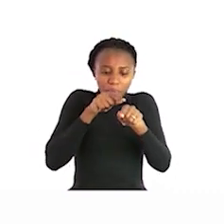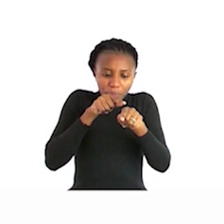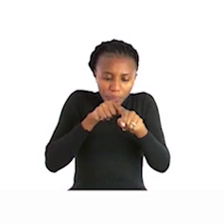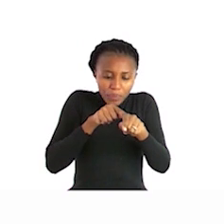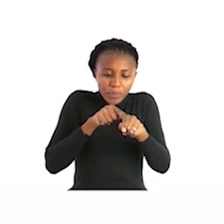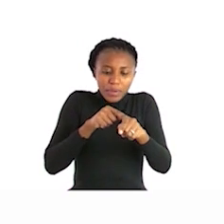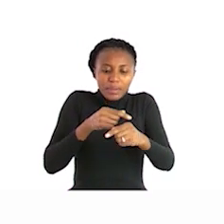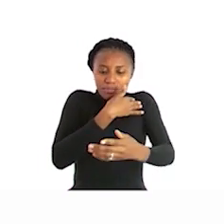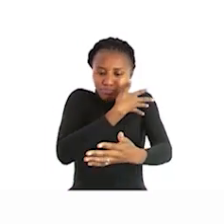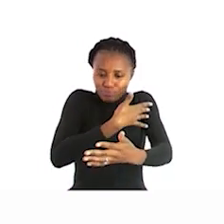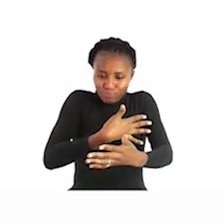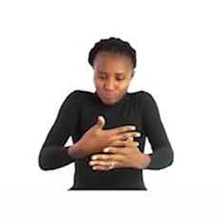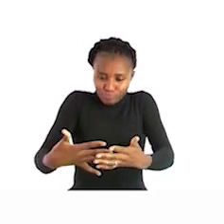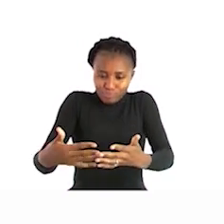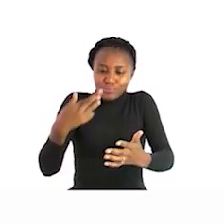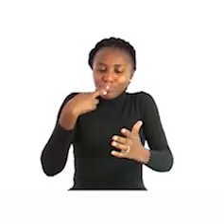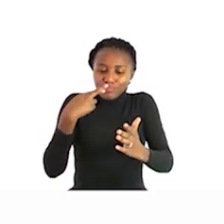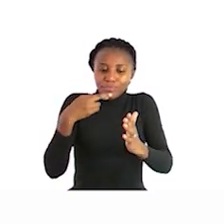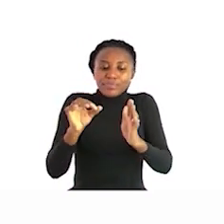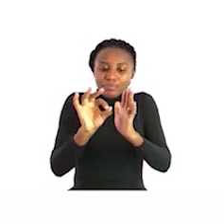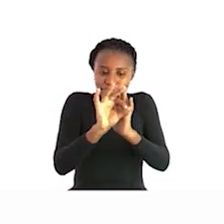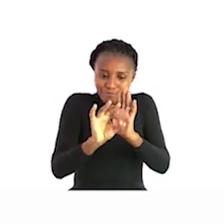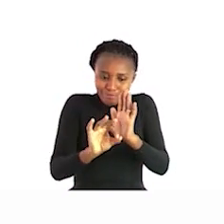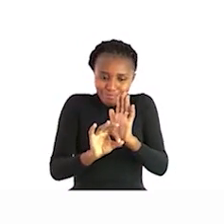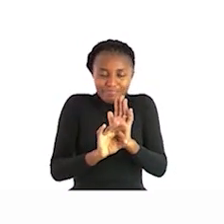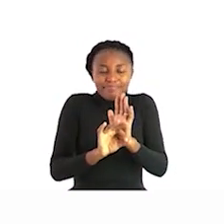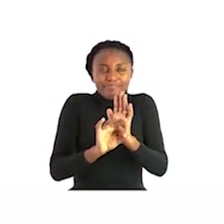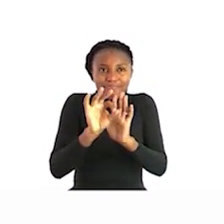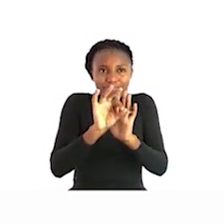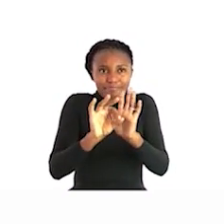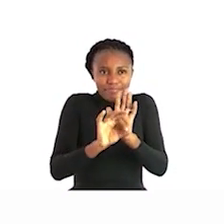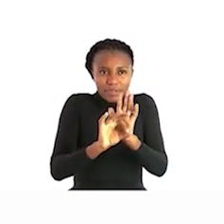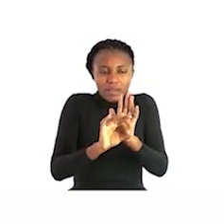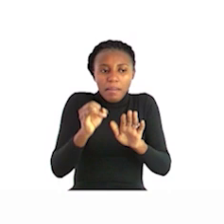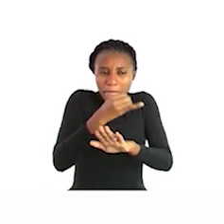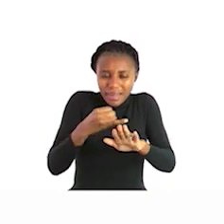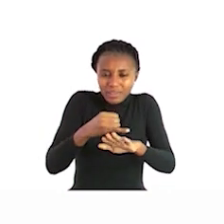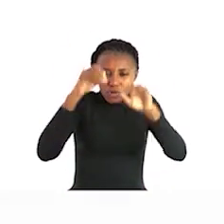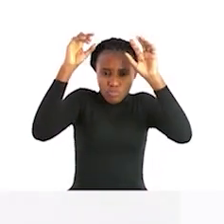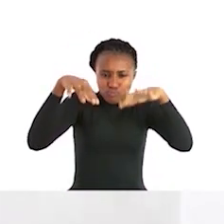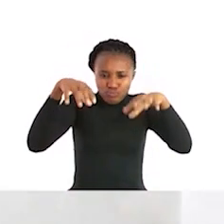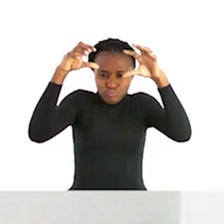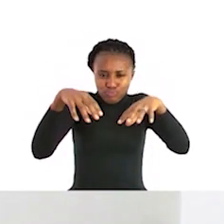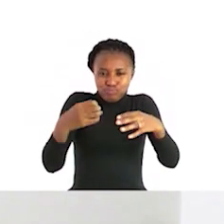red blood cells and is transmitted by mosquitoes in many tropical and subtropical